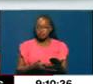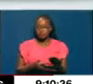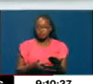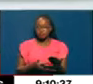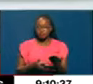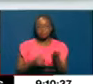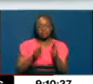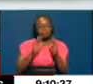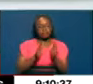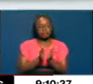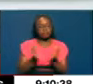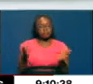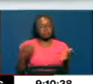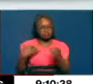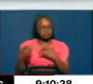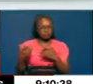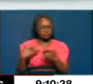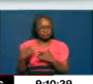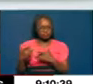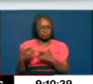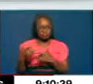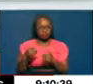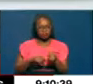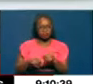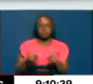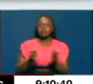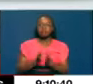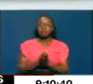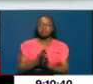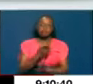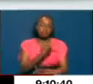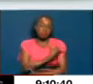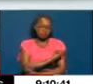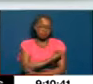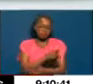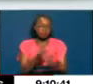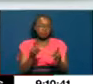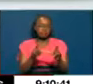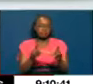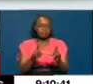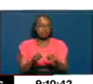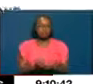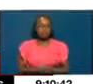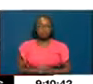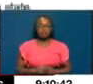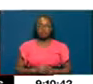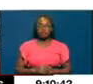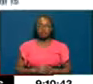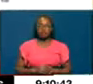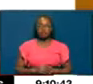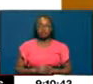significant public concern about the issue of vaccine certification.